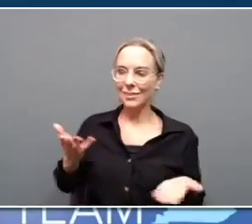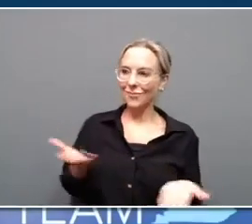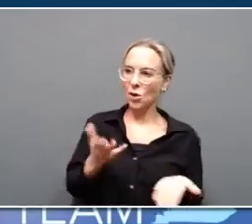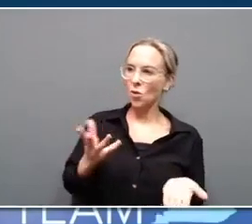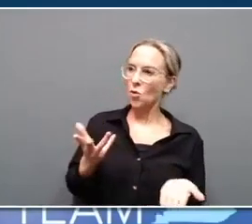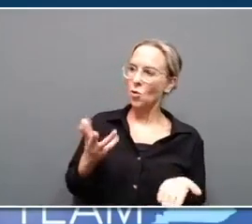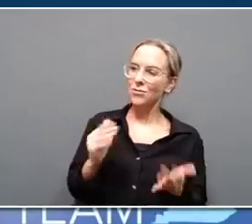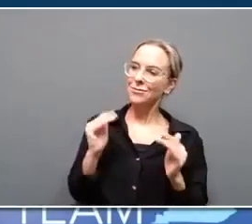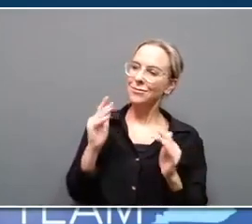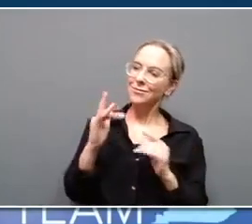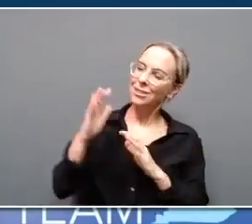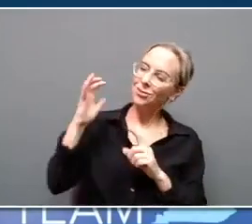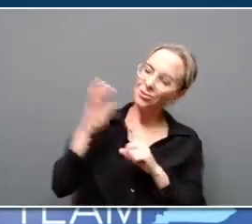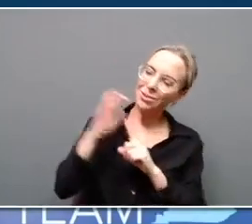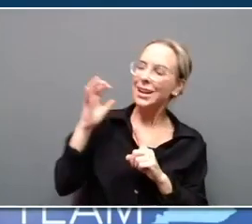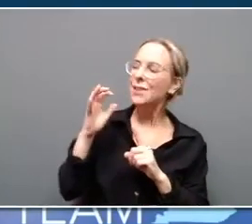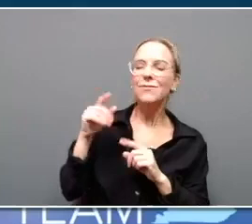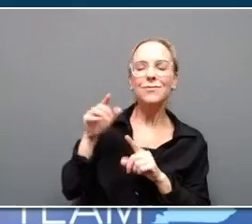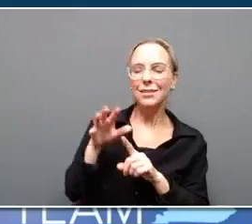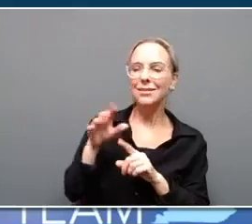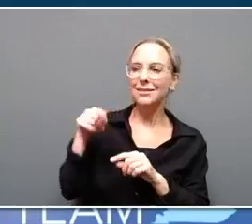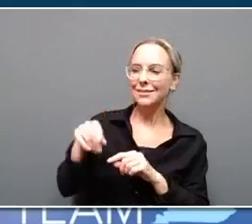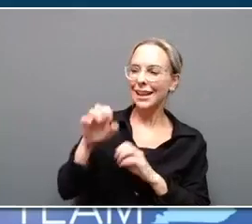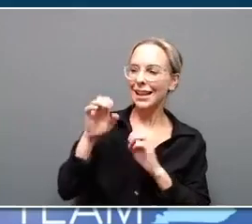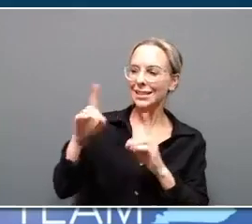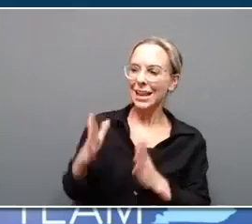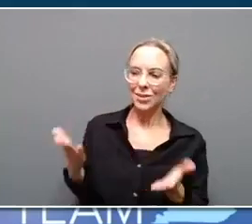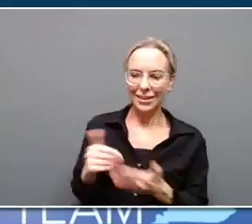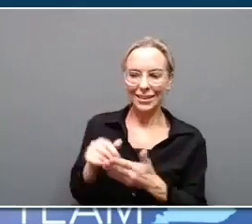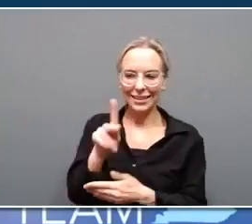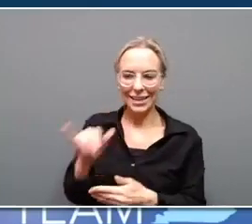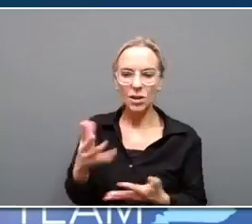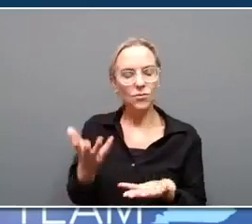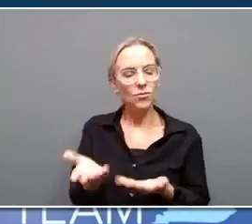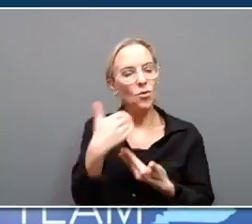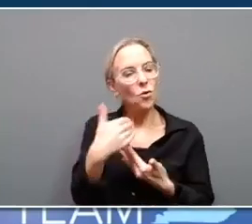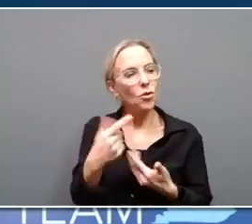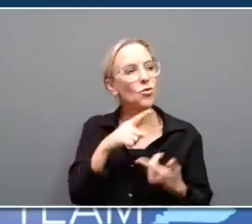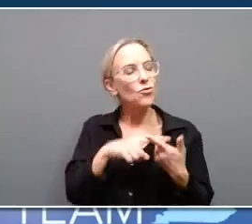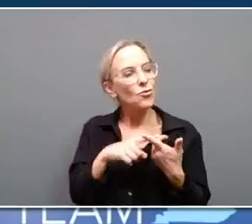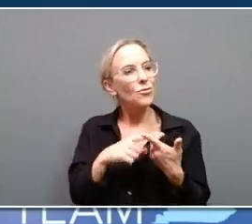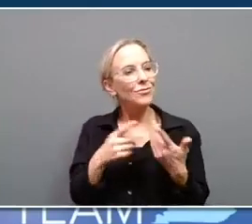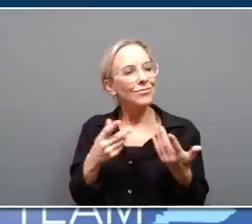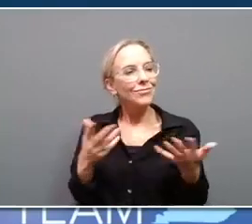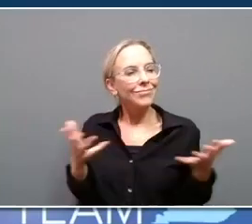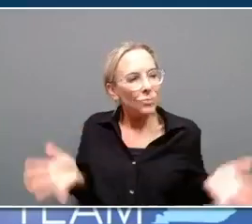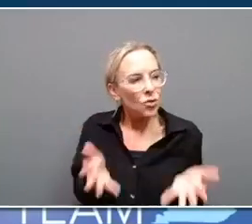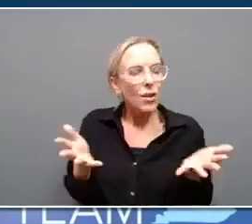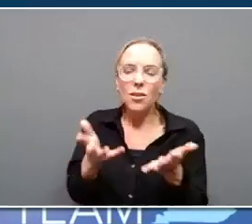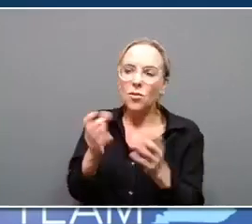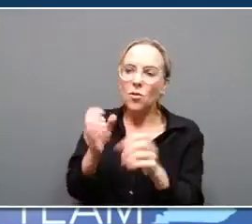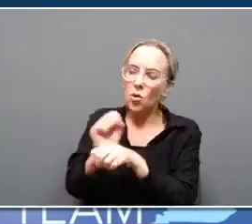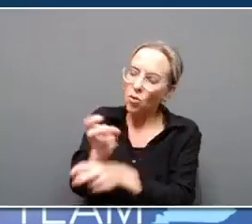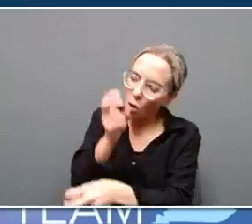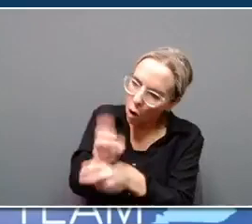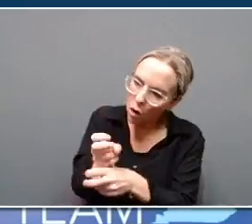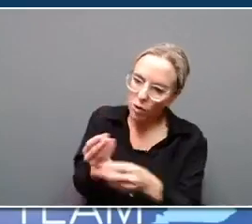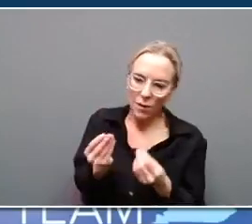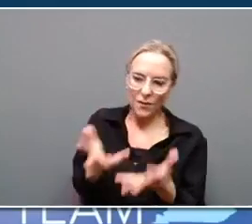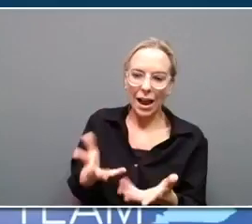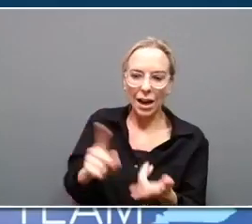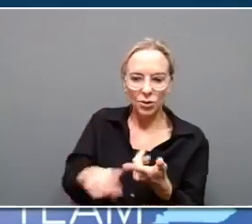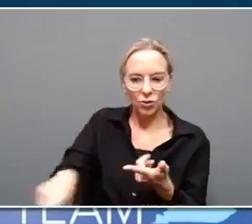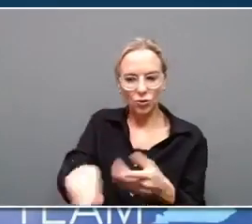Kentucky. So join me as we celebrate everyone in our schools who are working so hard to provide everything that our students need to